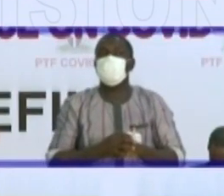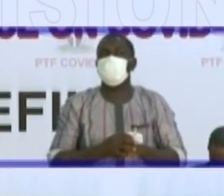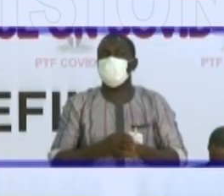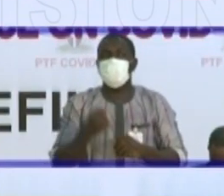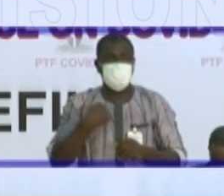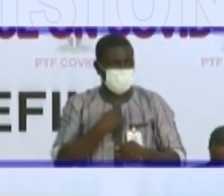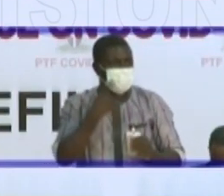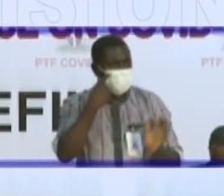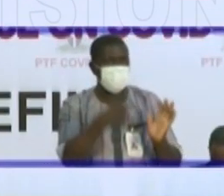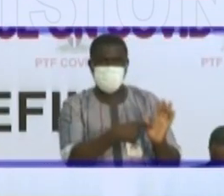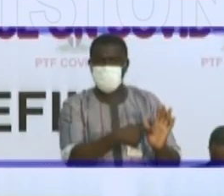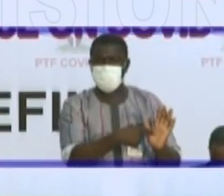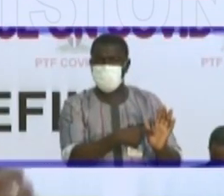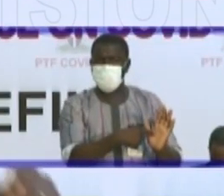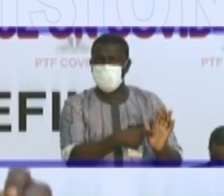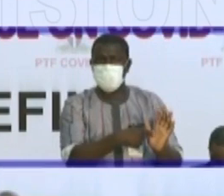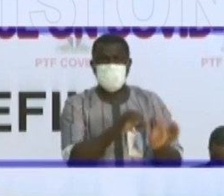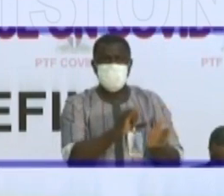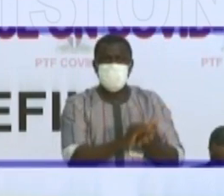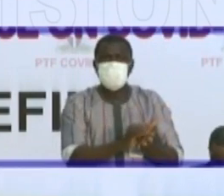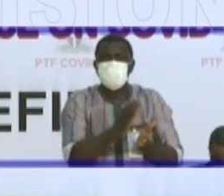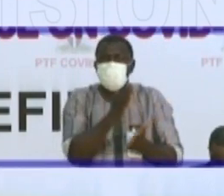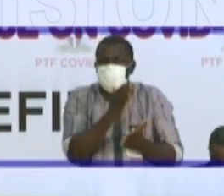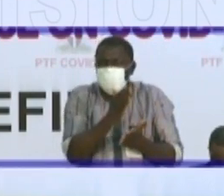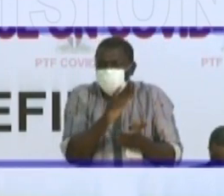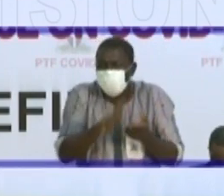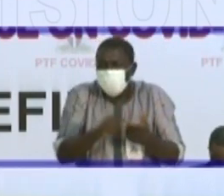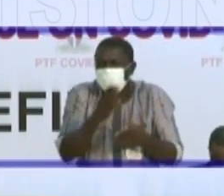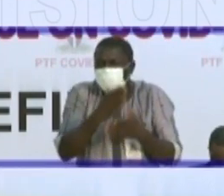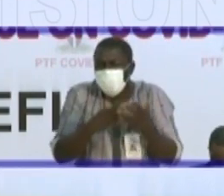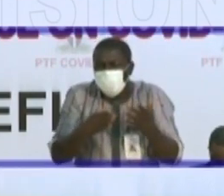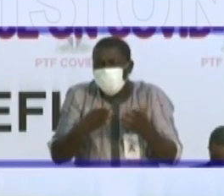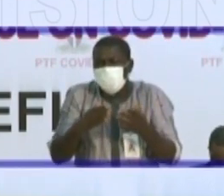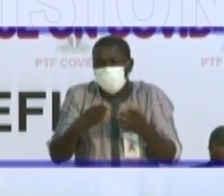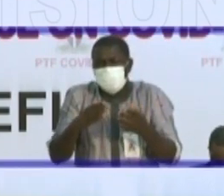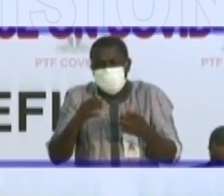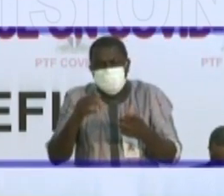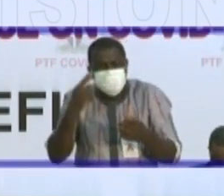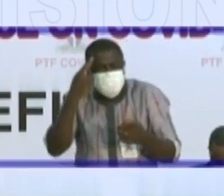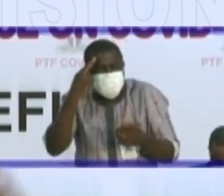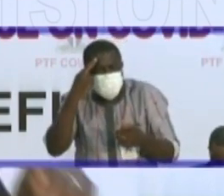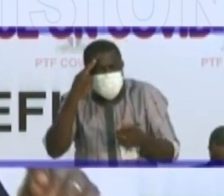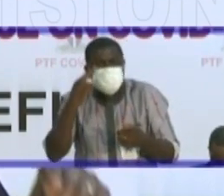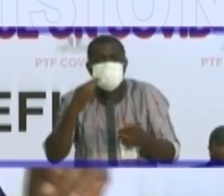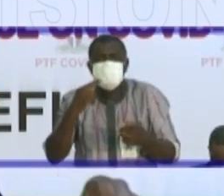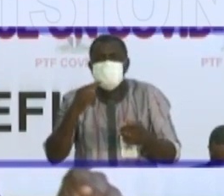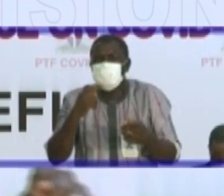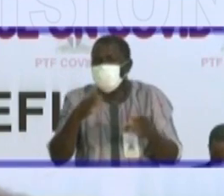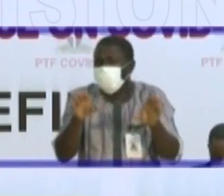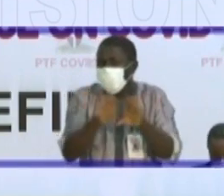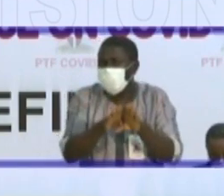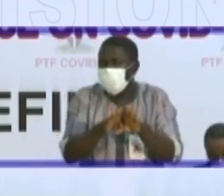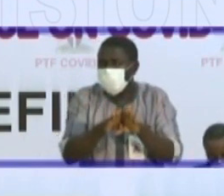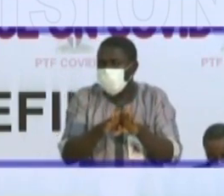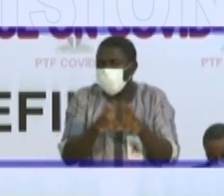we have acknowledged that to a large extent, the reasons for the lockdown have become quite